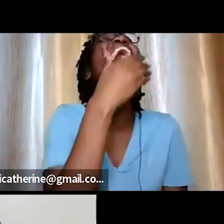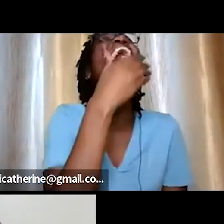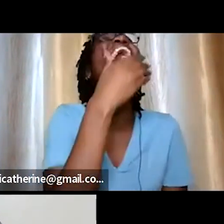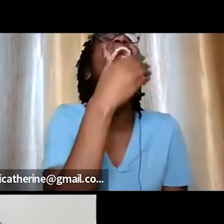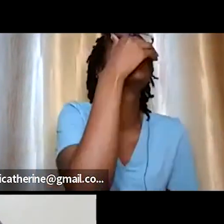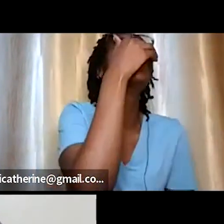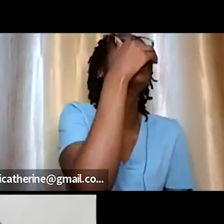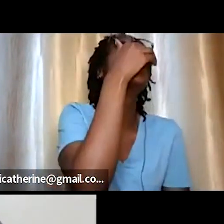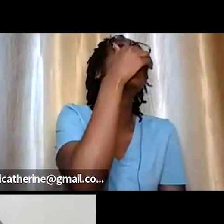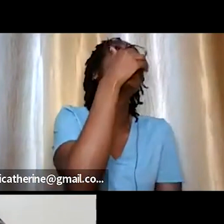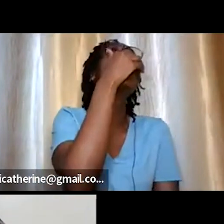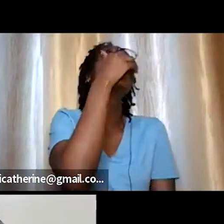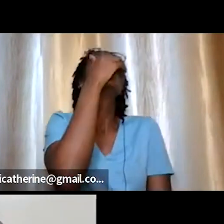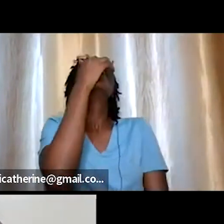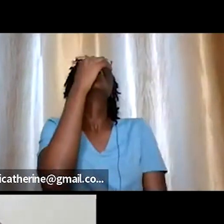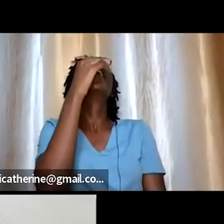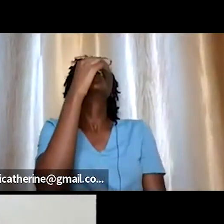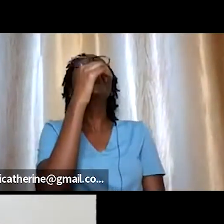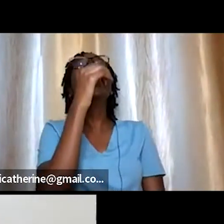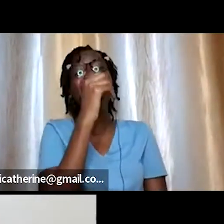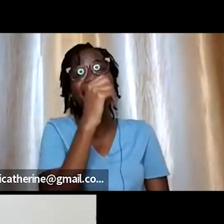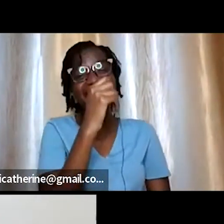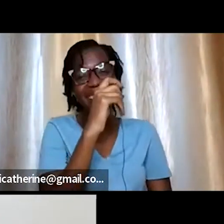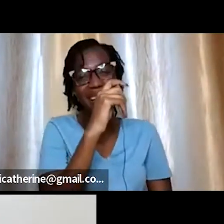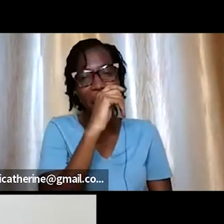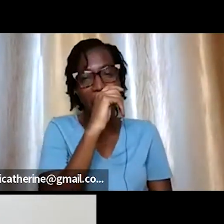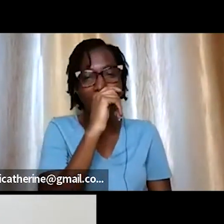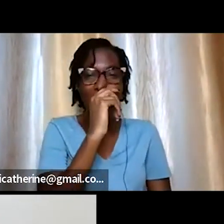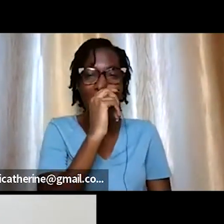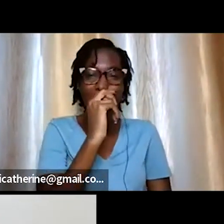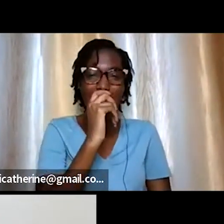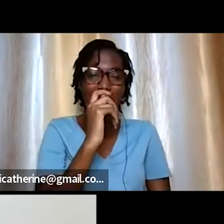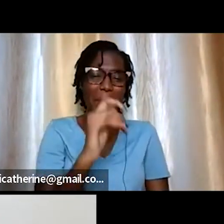Oh my God, today has just been fun, and